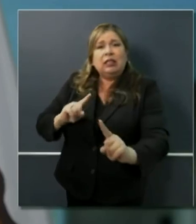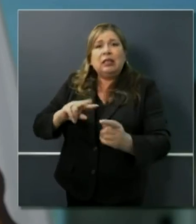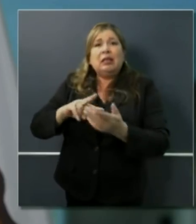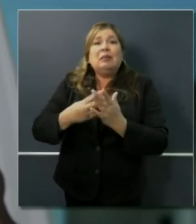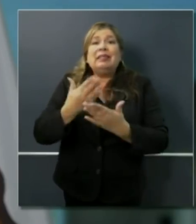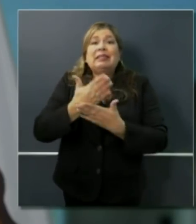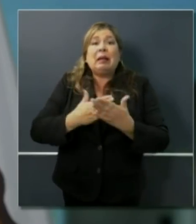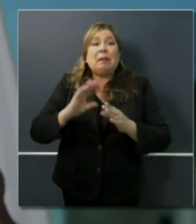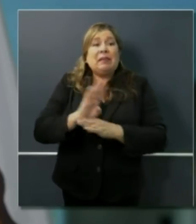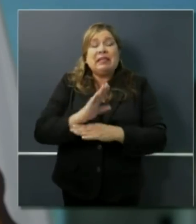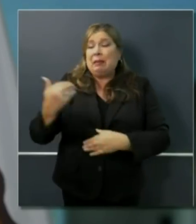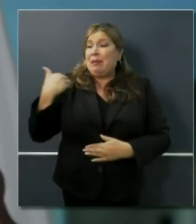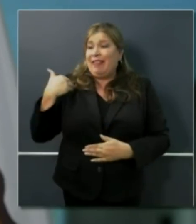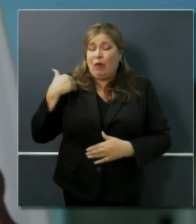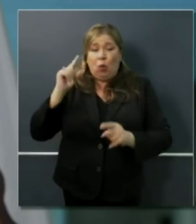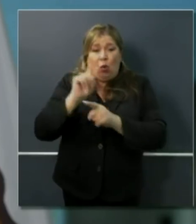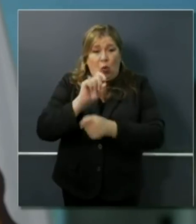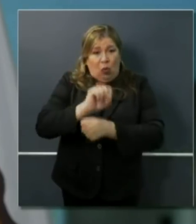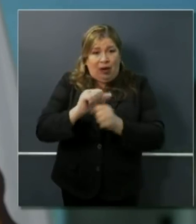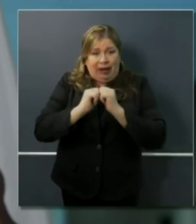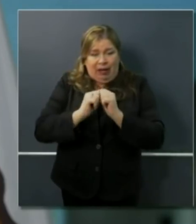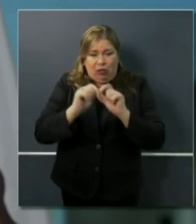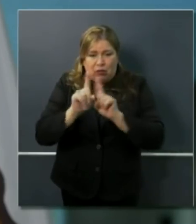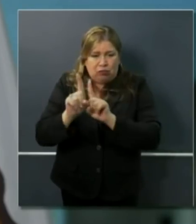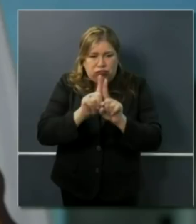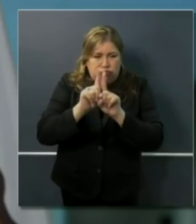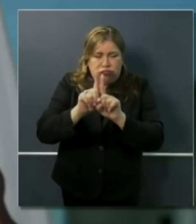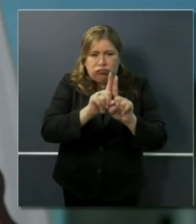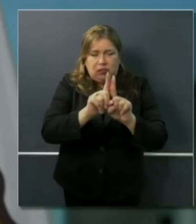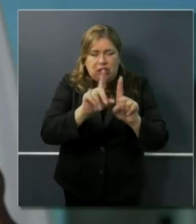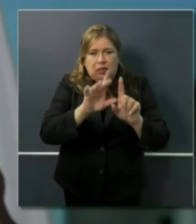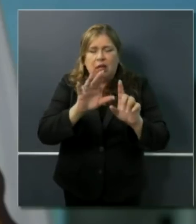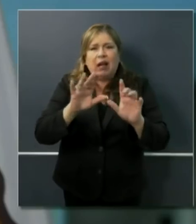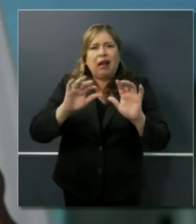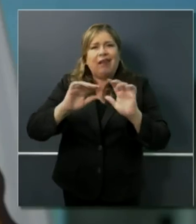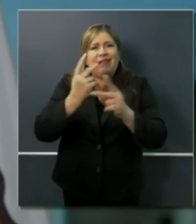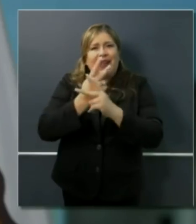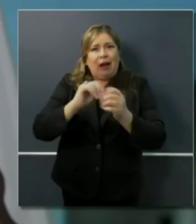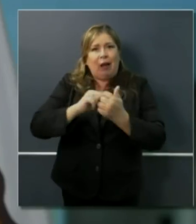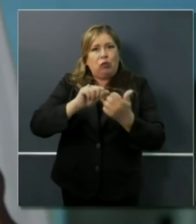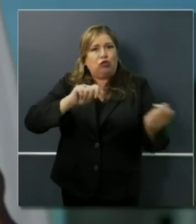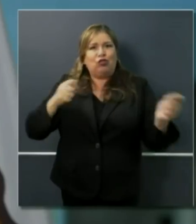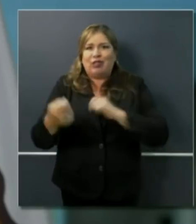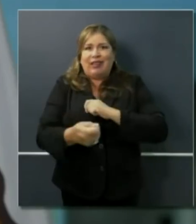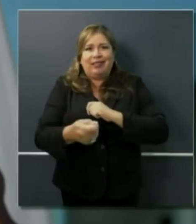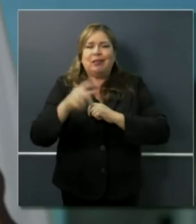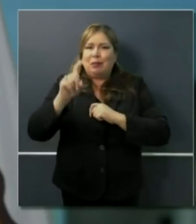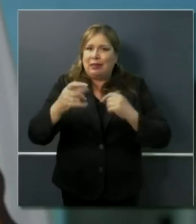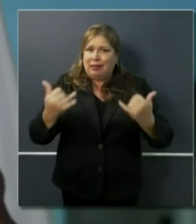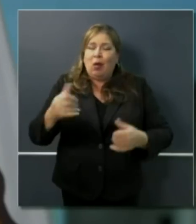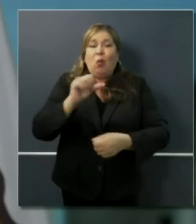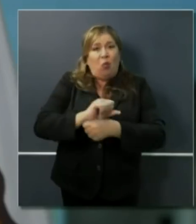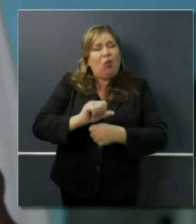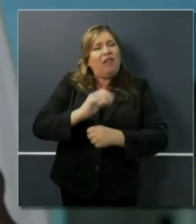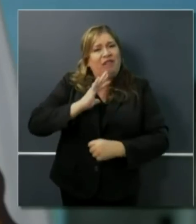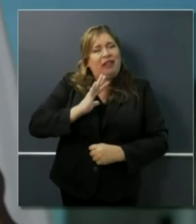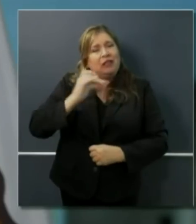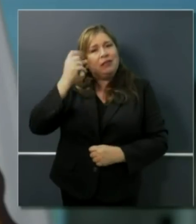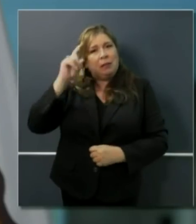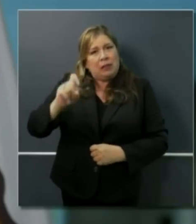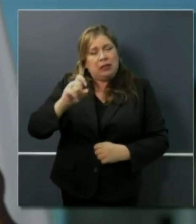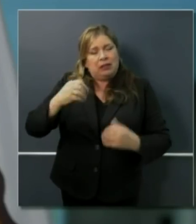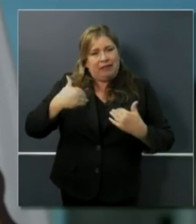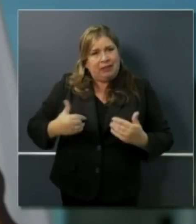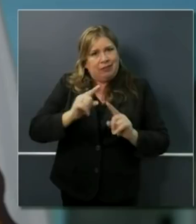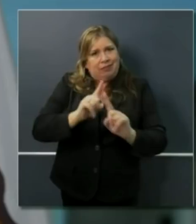redesign those businesses. Retailers have to redesign their protocols, processes, and procedures. You saw on that list, it